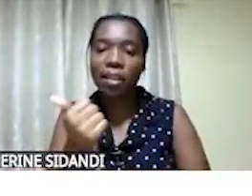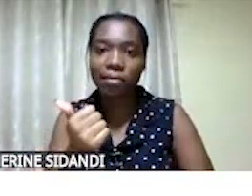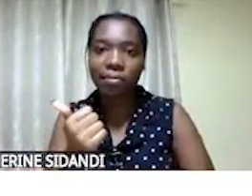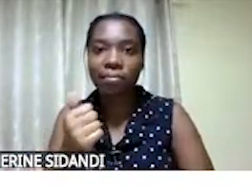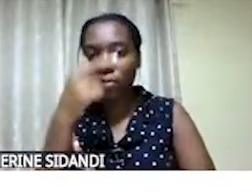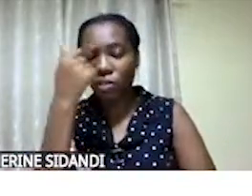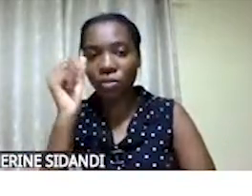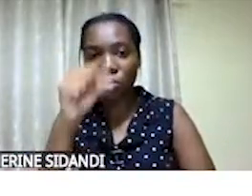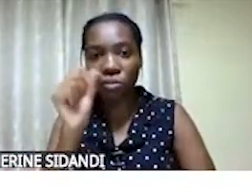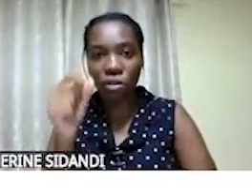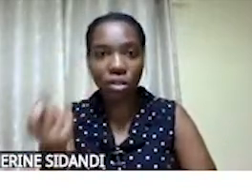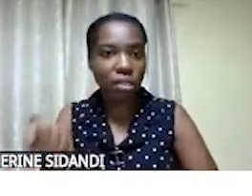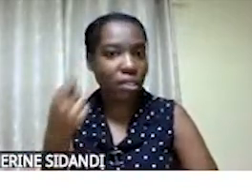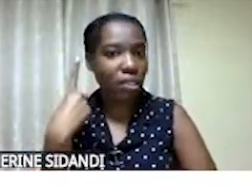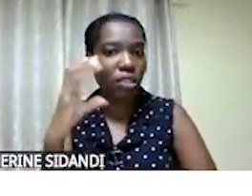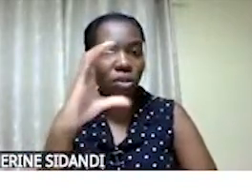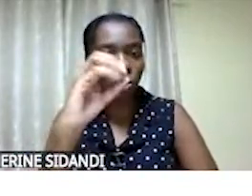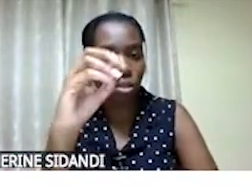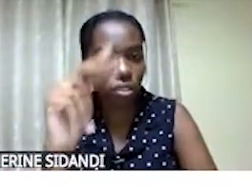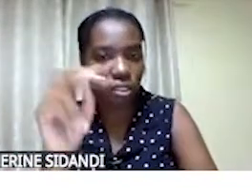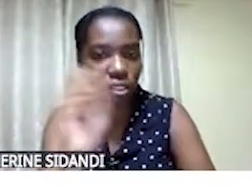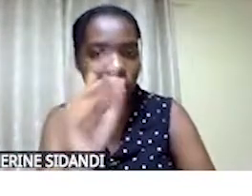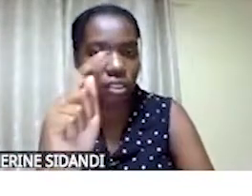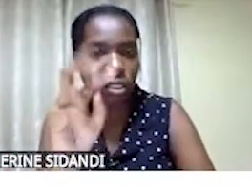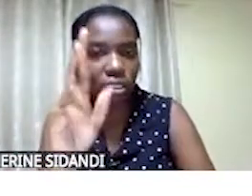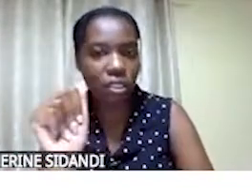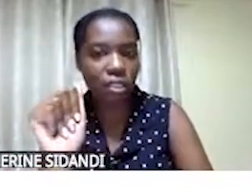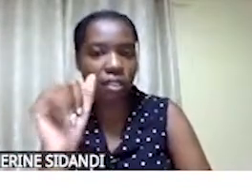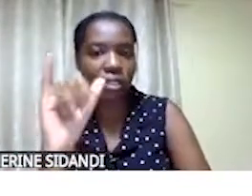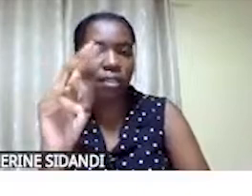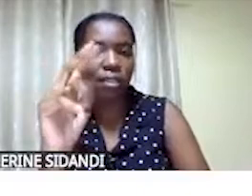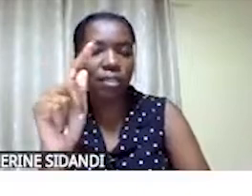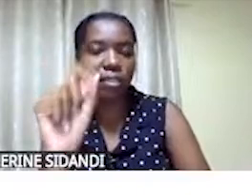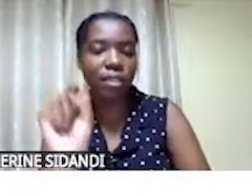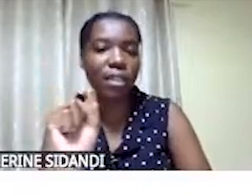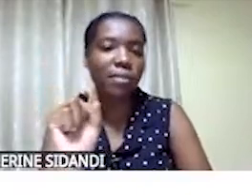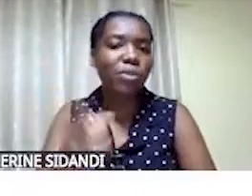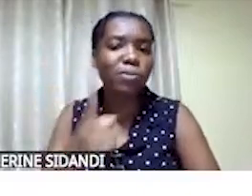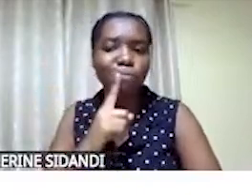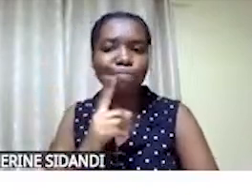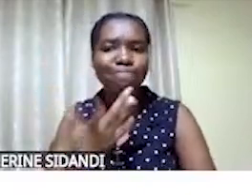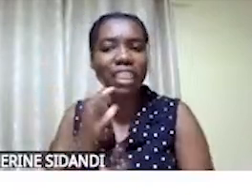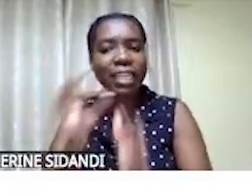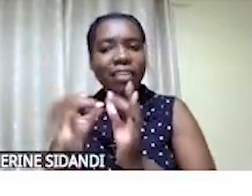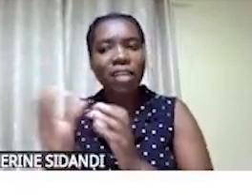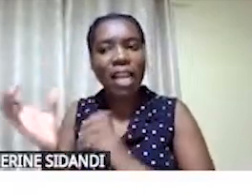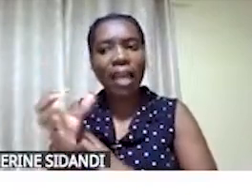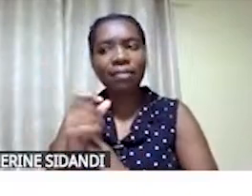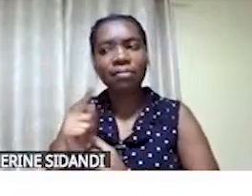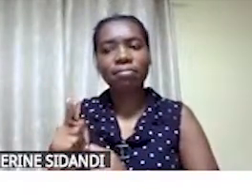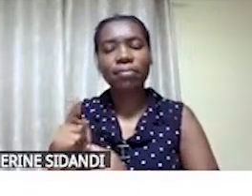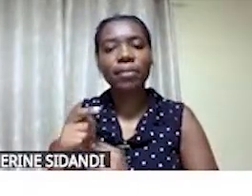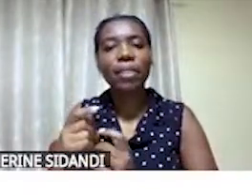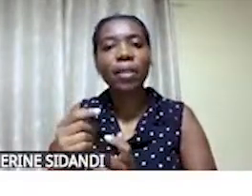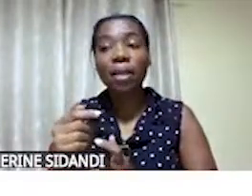constraints of the client and say, if this client may be, and that is why we saw the rise of things